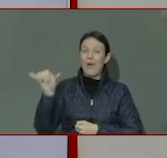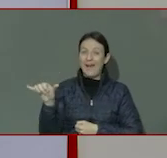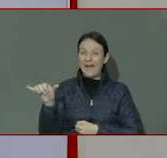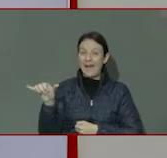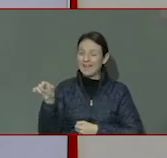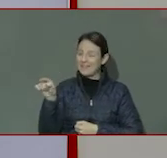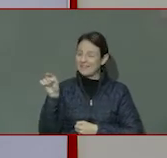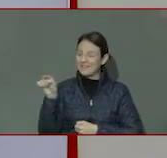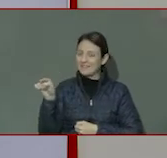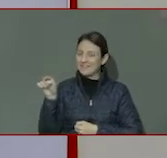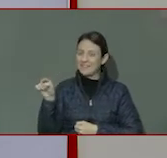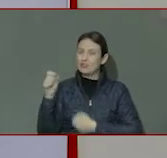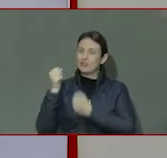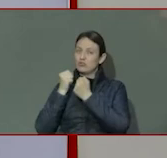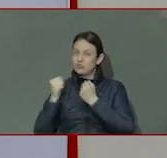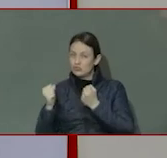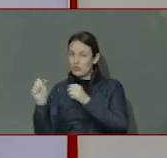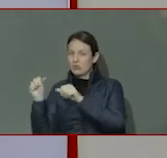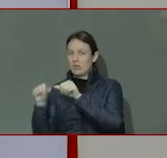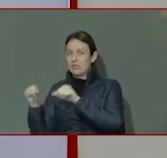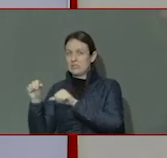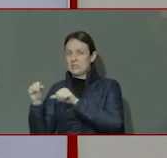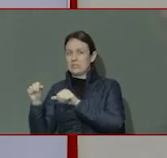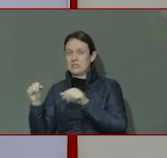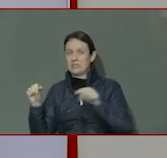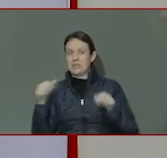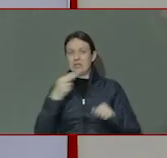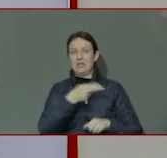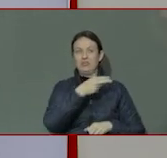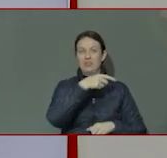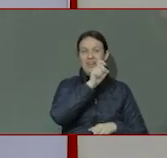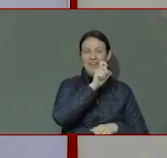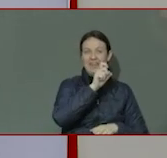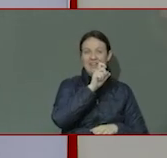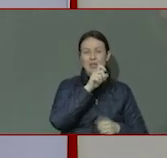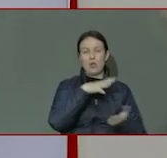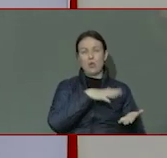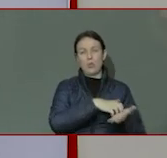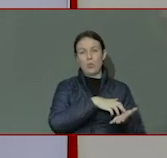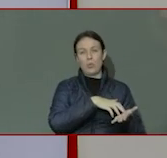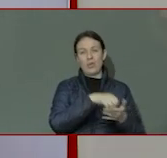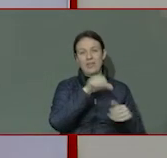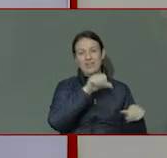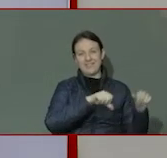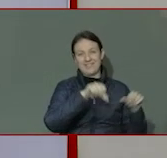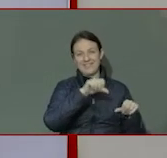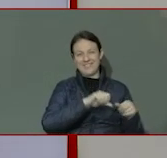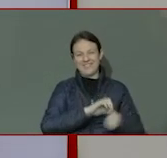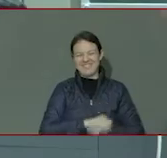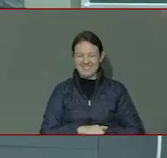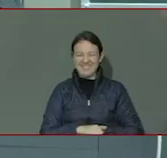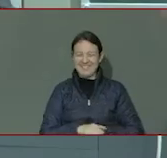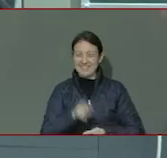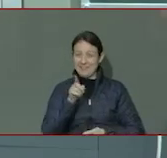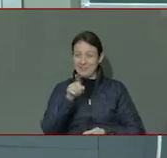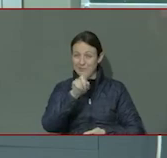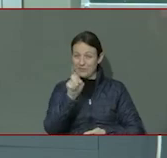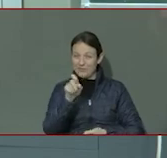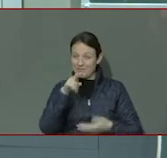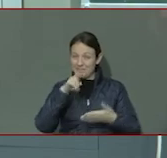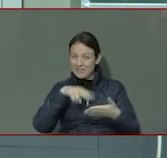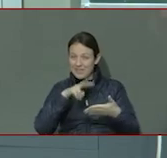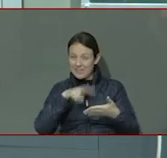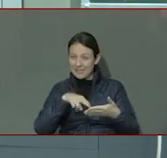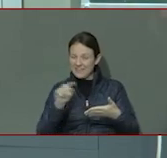is probably the strong acid and HX the weak acid. So when you read this question, the first